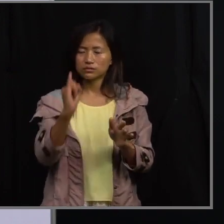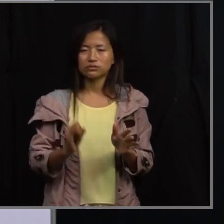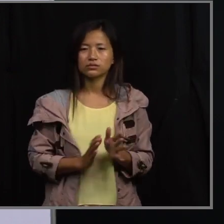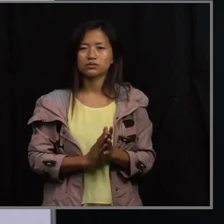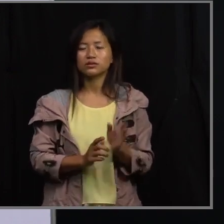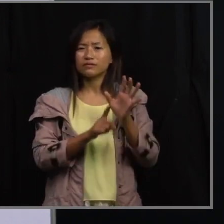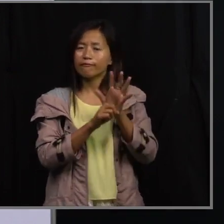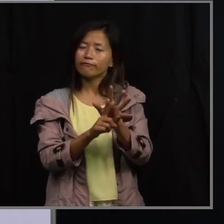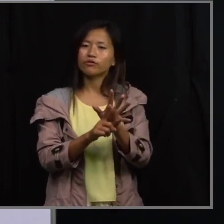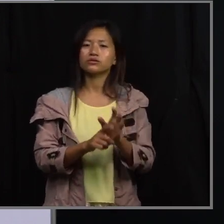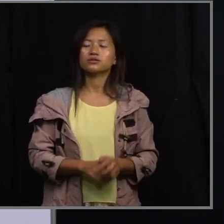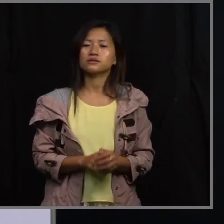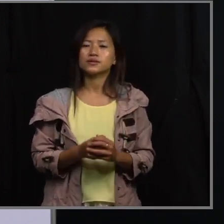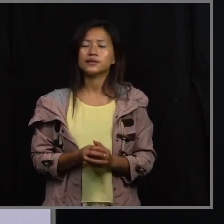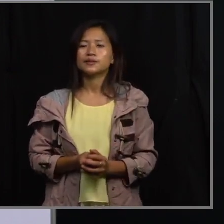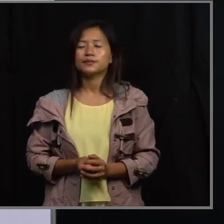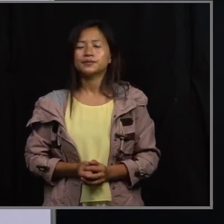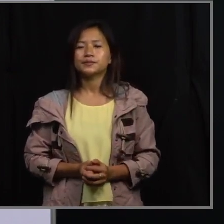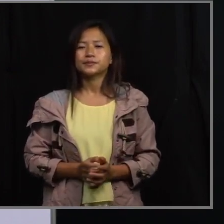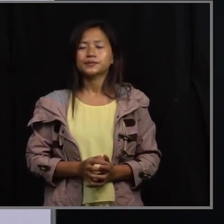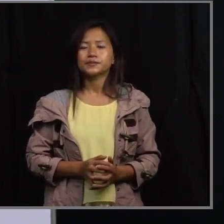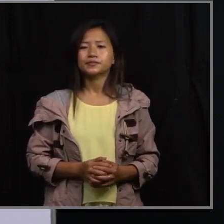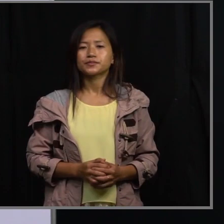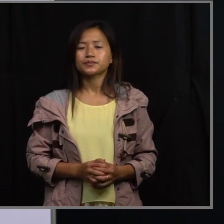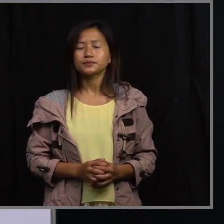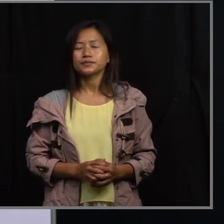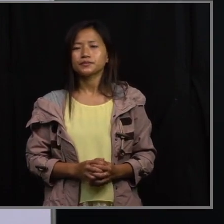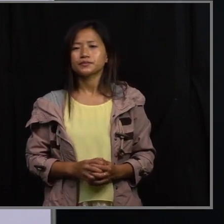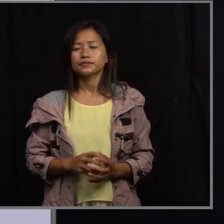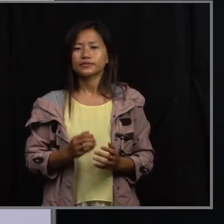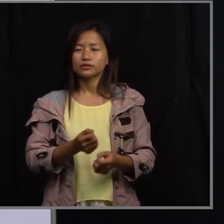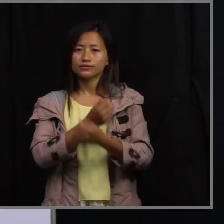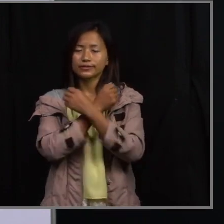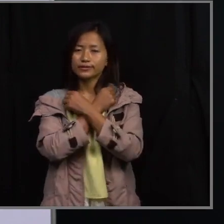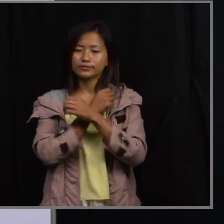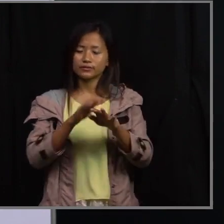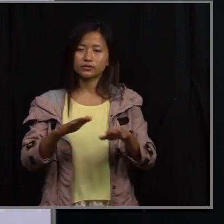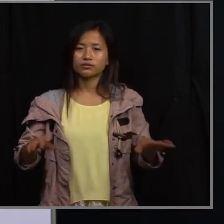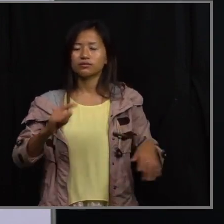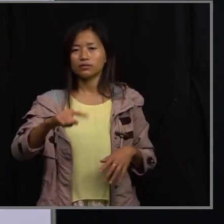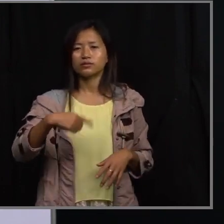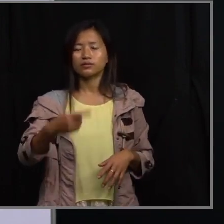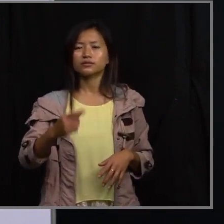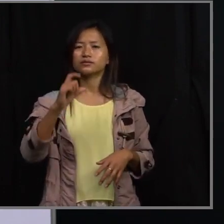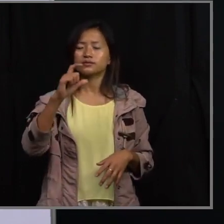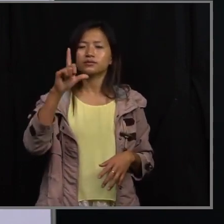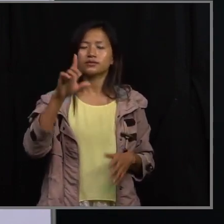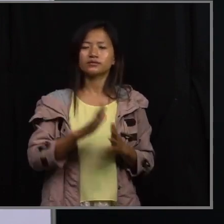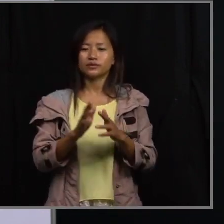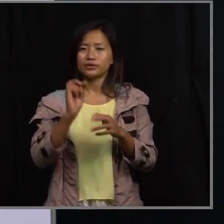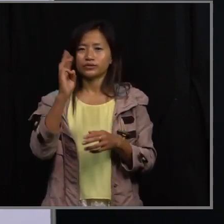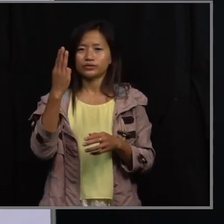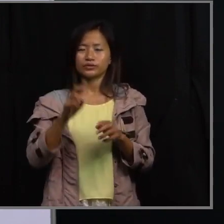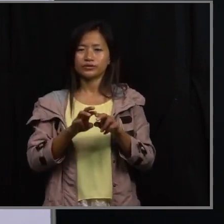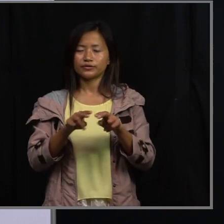This is the weakest force. Okay, so dear students, so in our next class we'll discuss the three different types